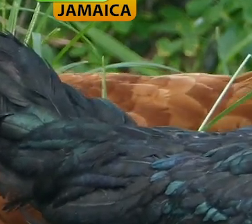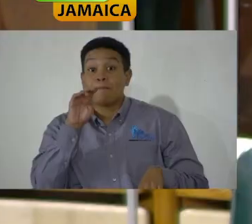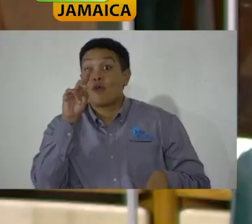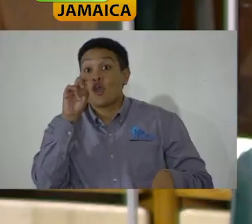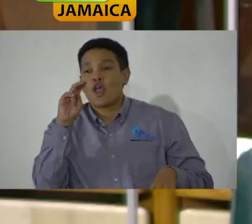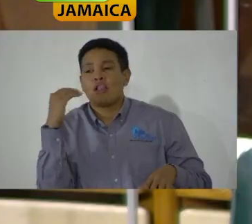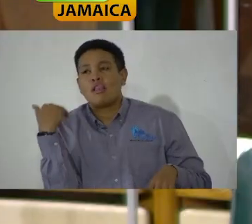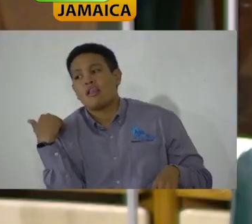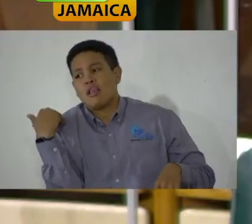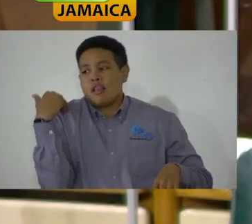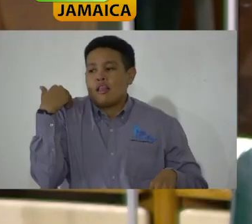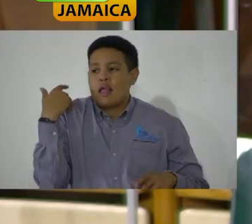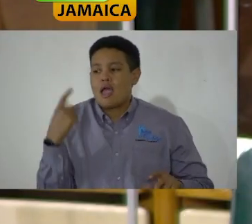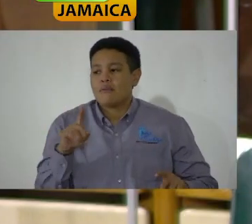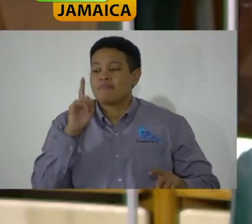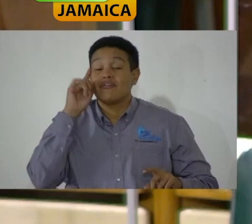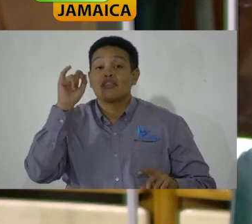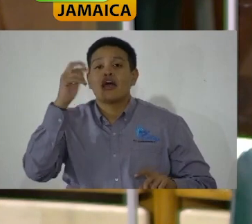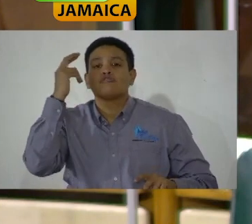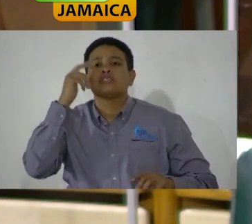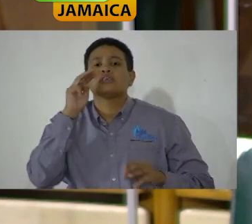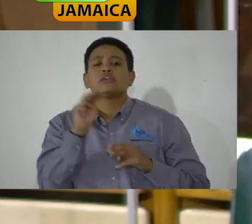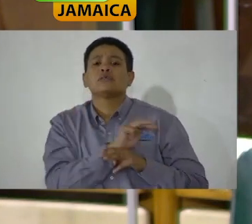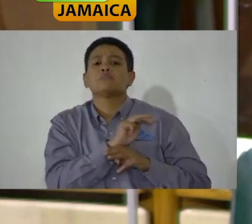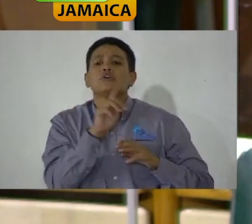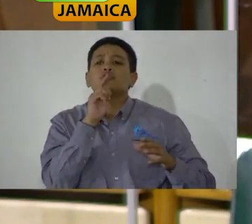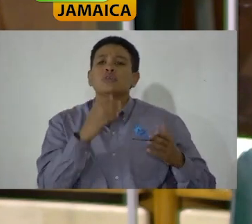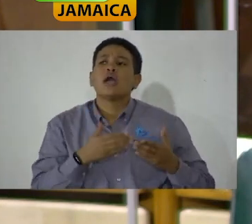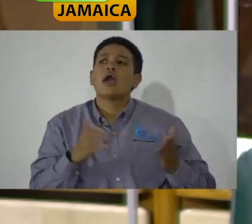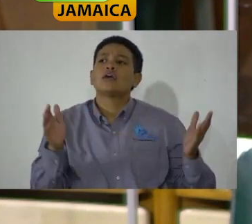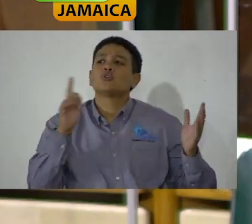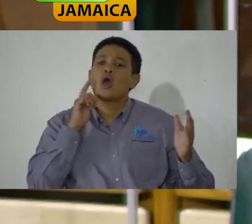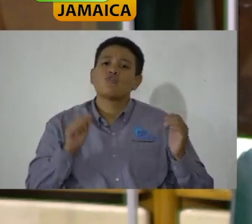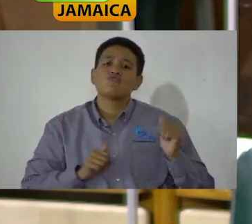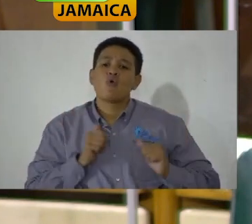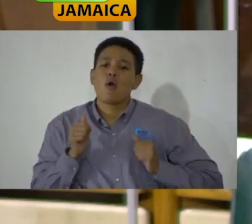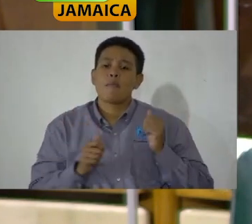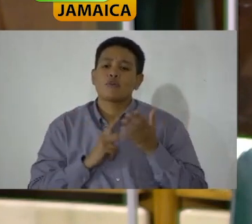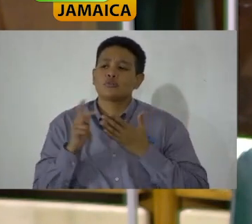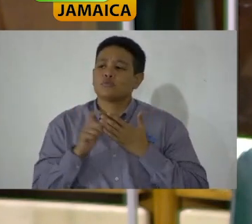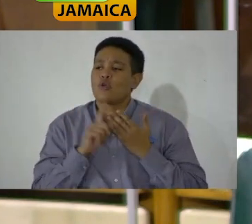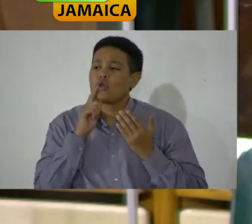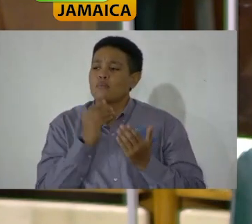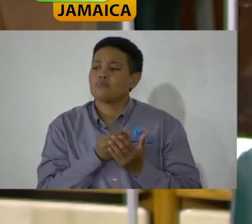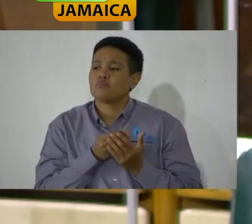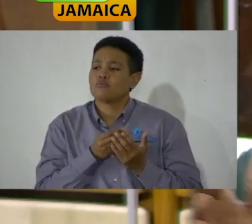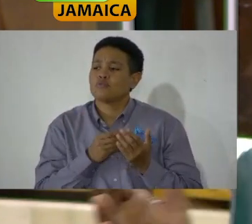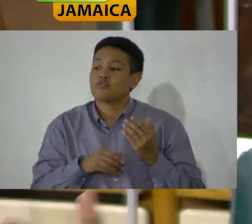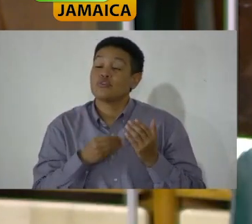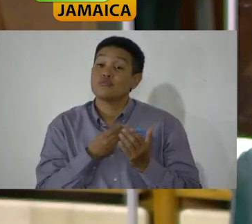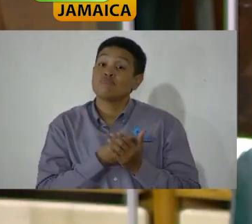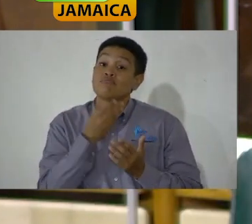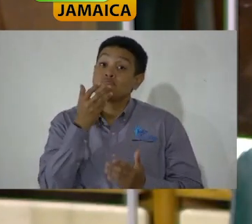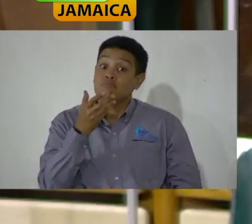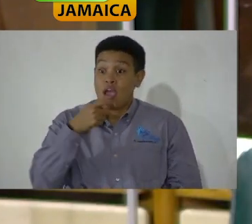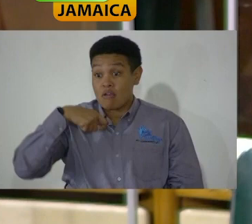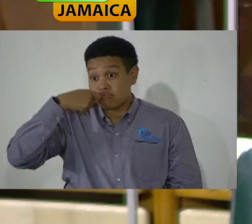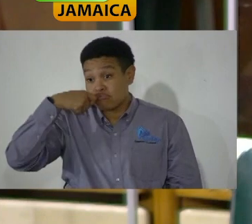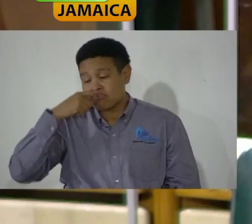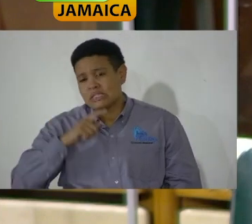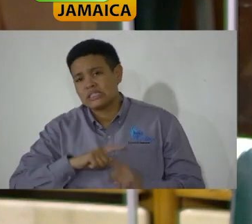poultry. The ministry is executing a robust program to promote the consumption of alternatives to